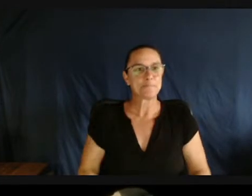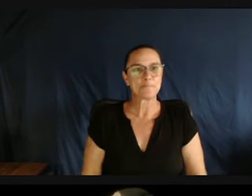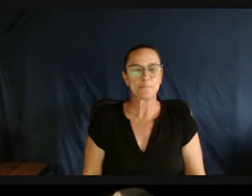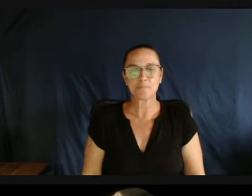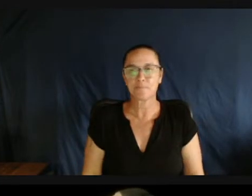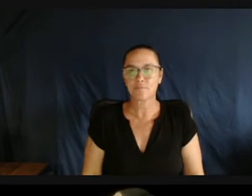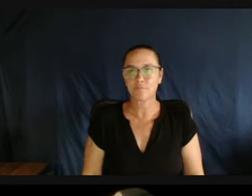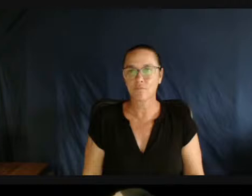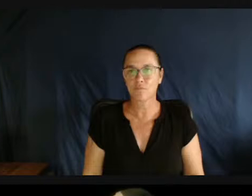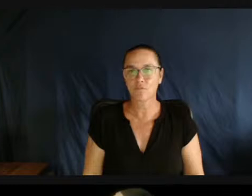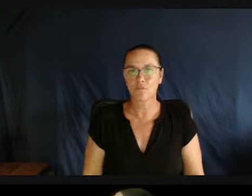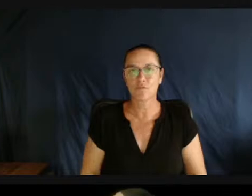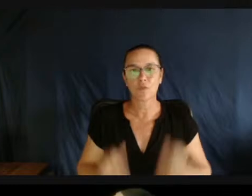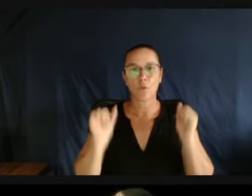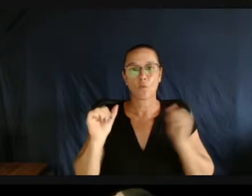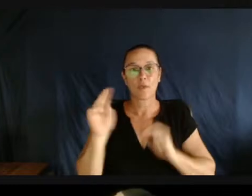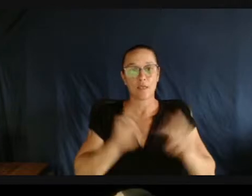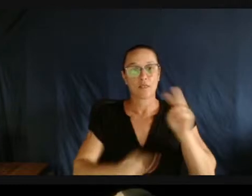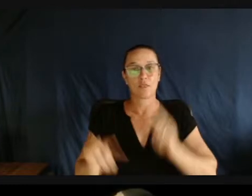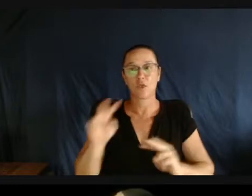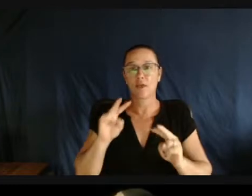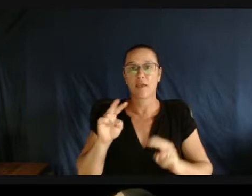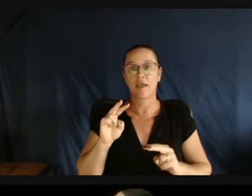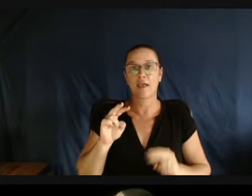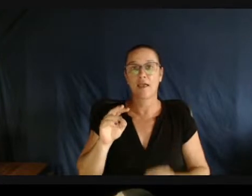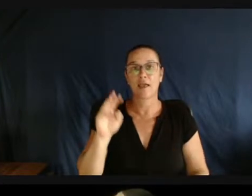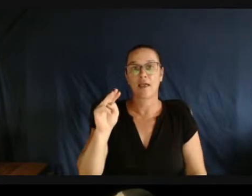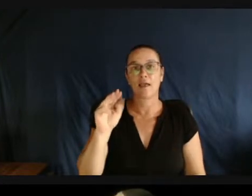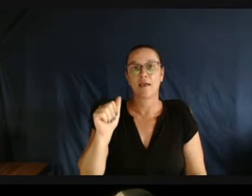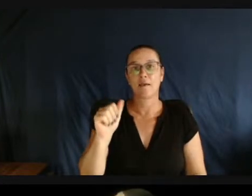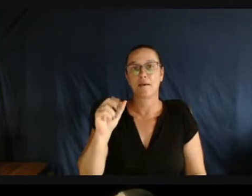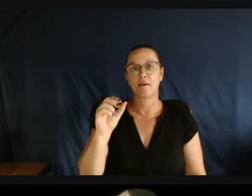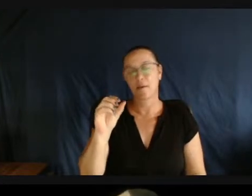We can look at the Mounts project, which is what we